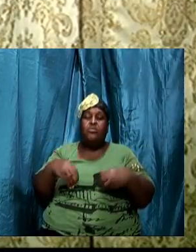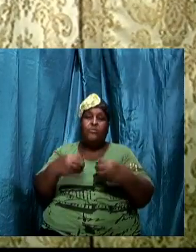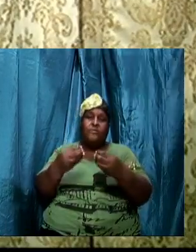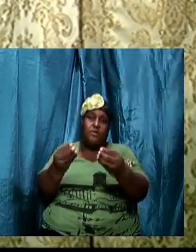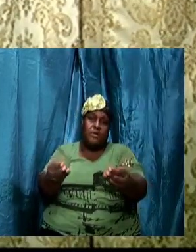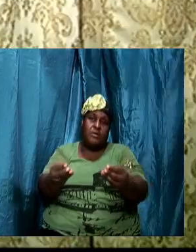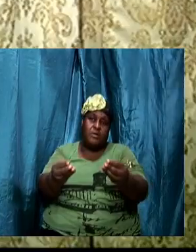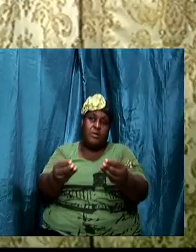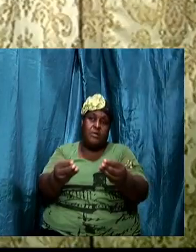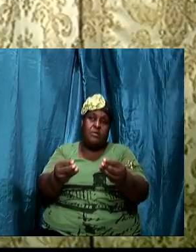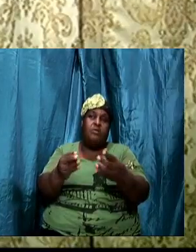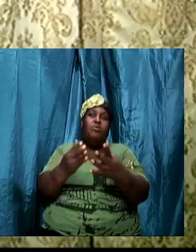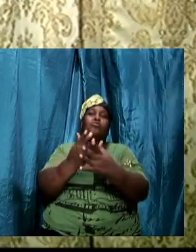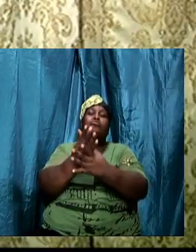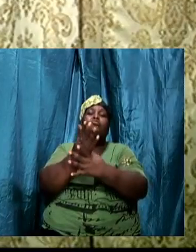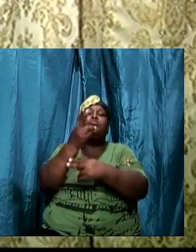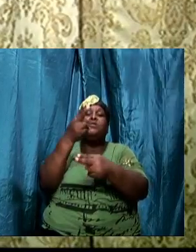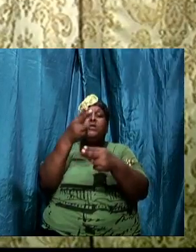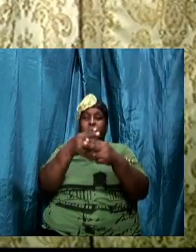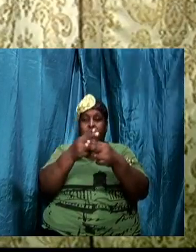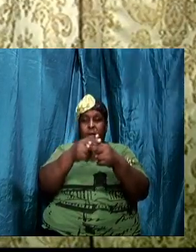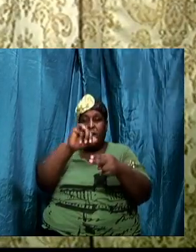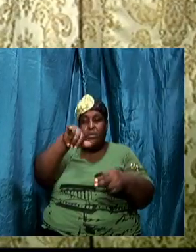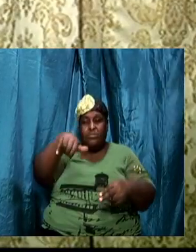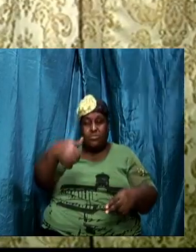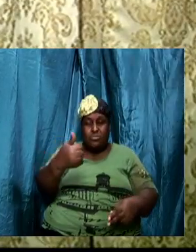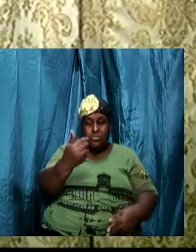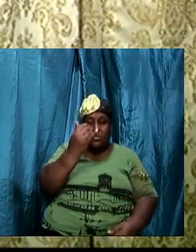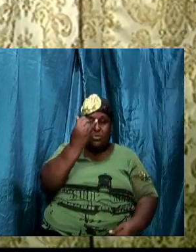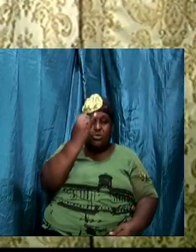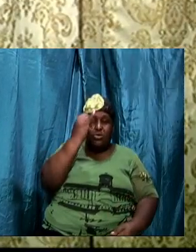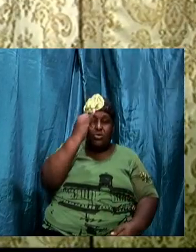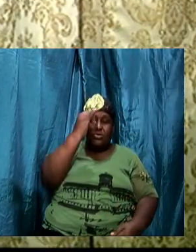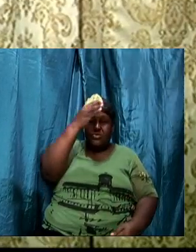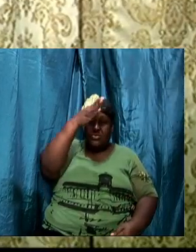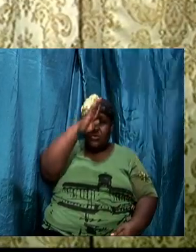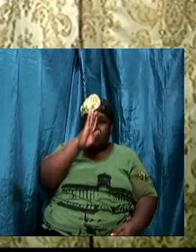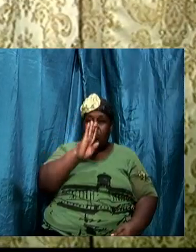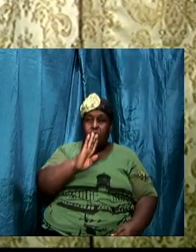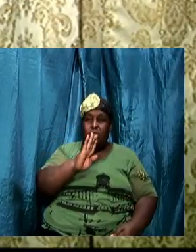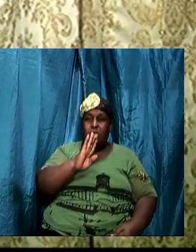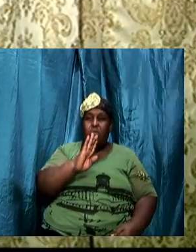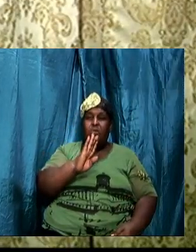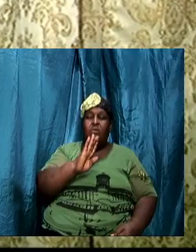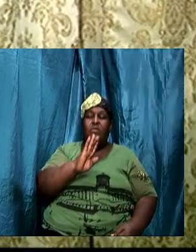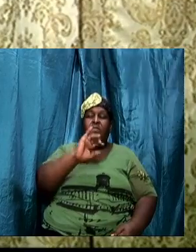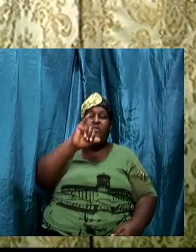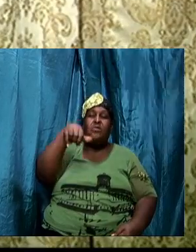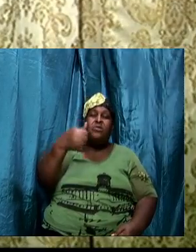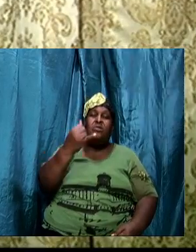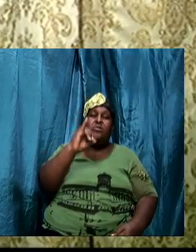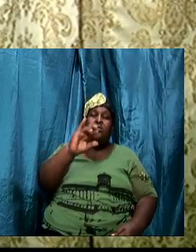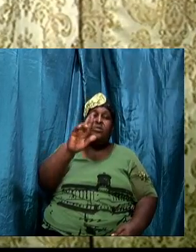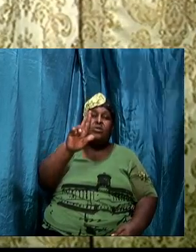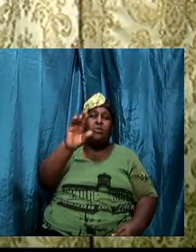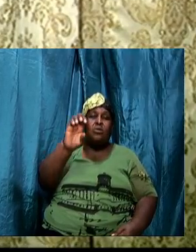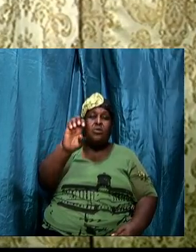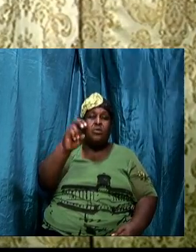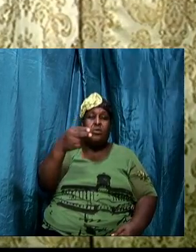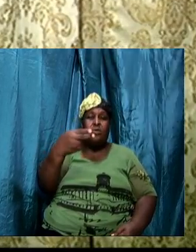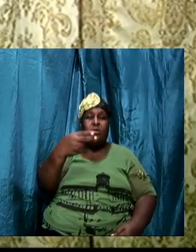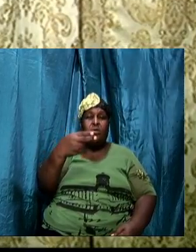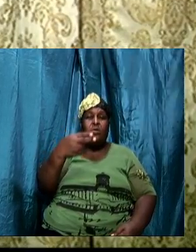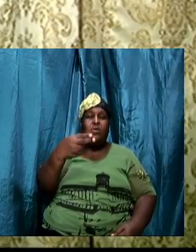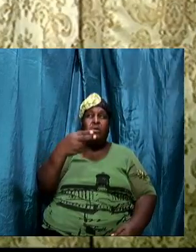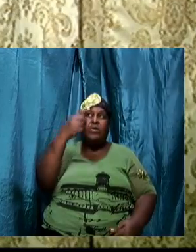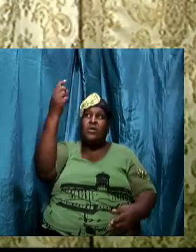He, through the name Jehovah Jireh, showed that He is able to